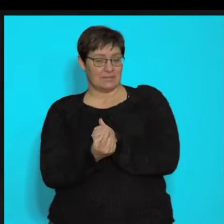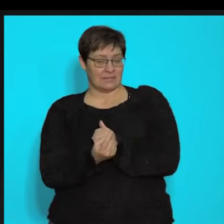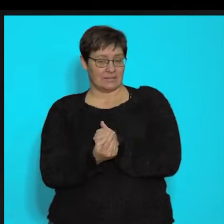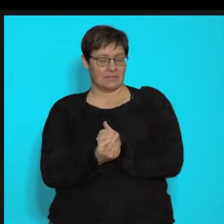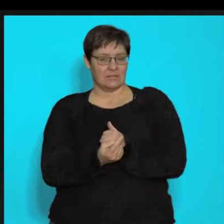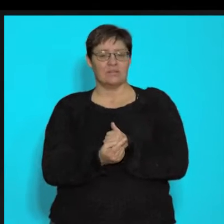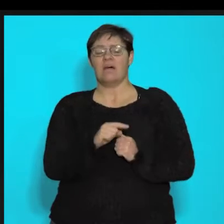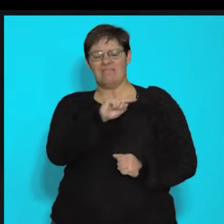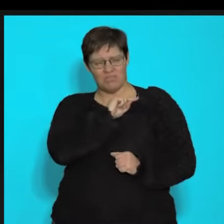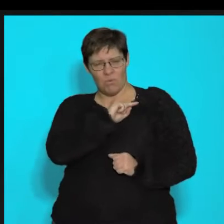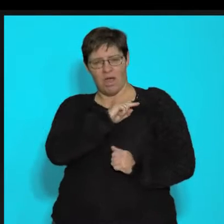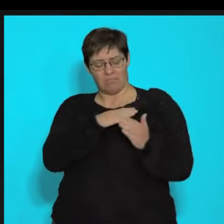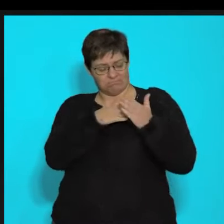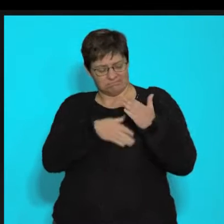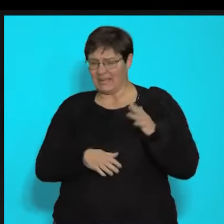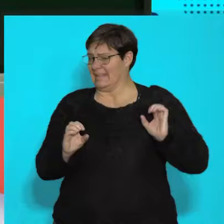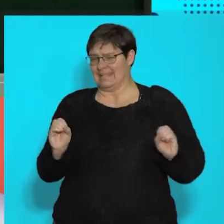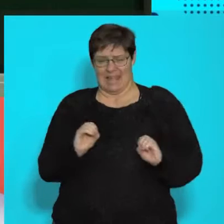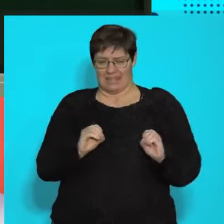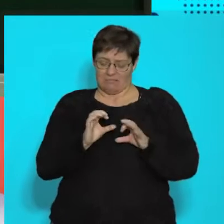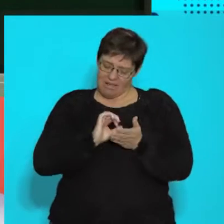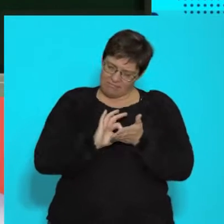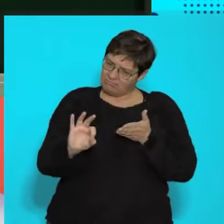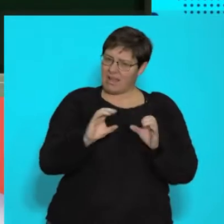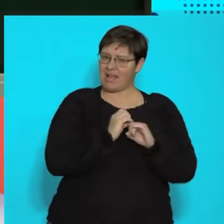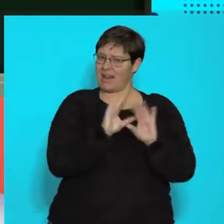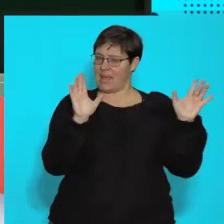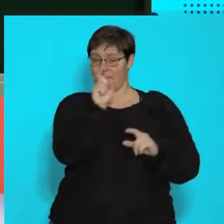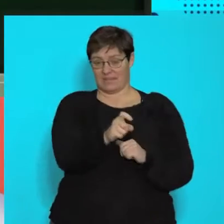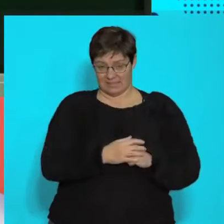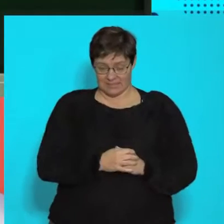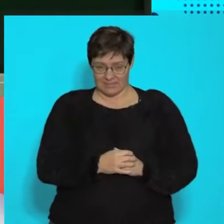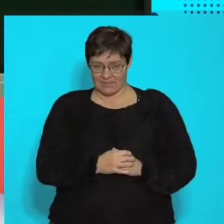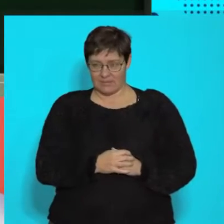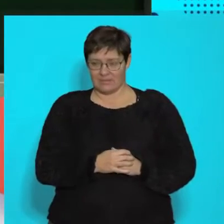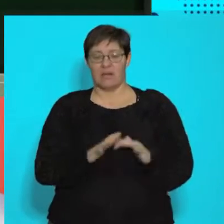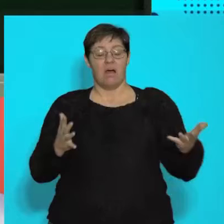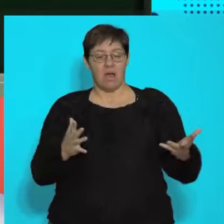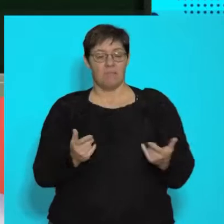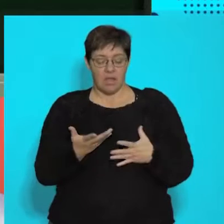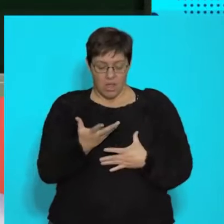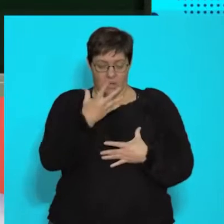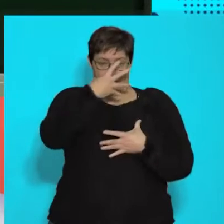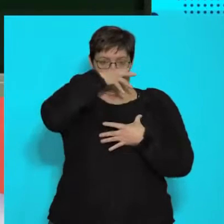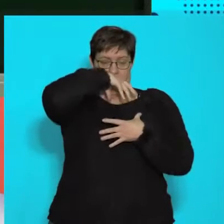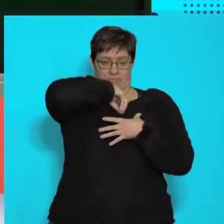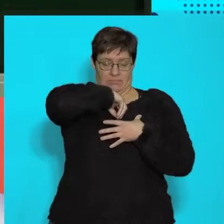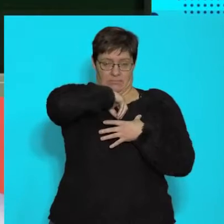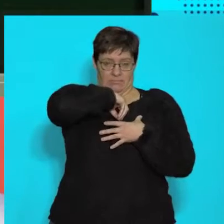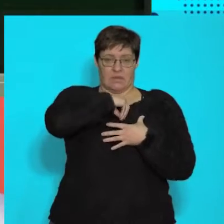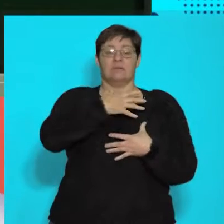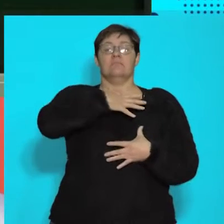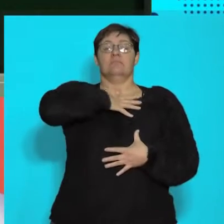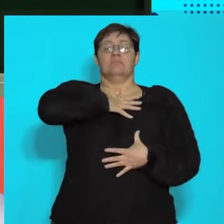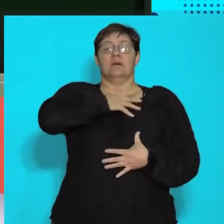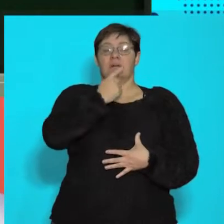make sure that nothing gets in the way of our system. So we're going to start off first. When you breathe in,